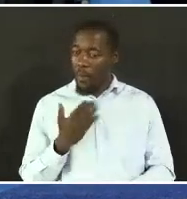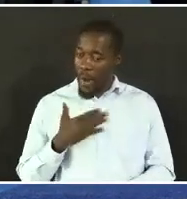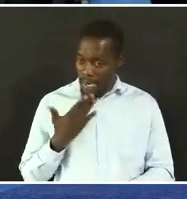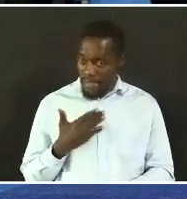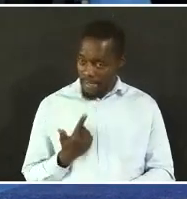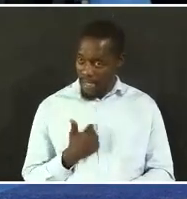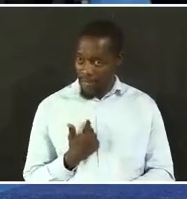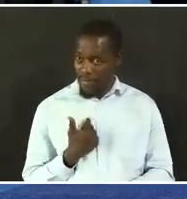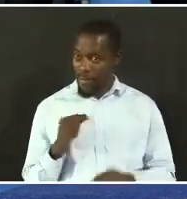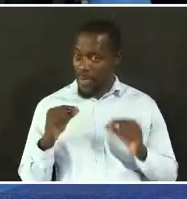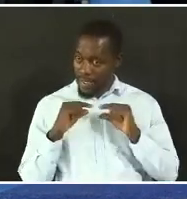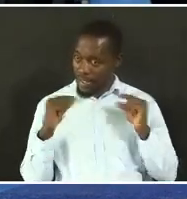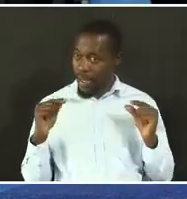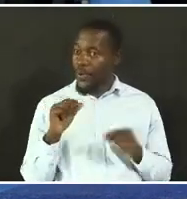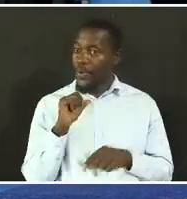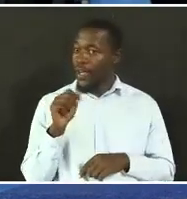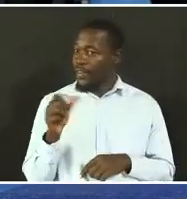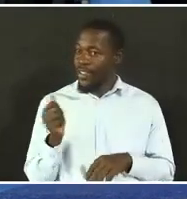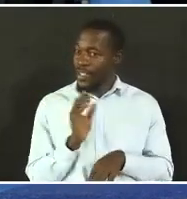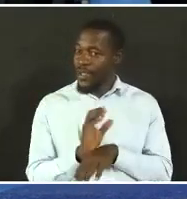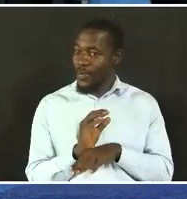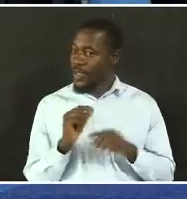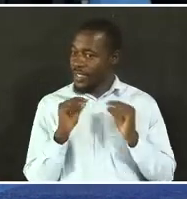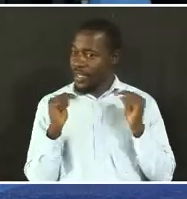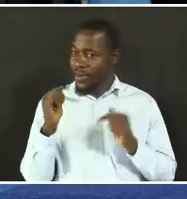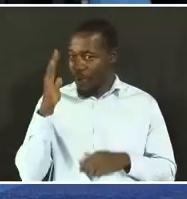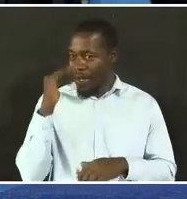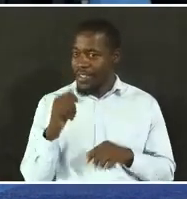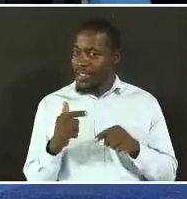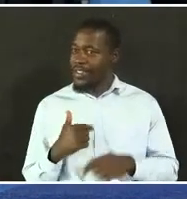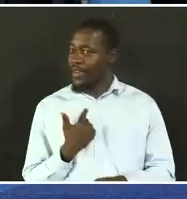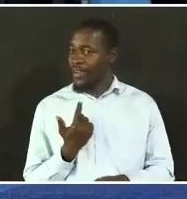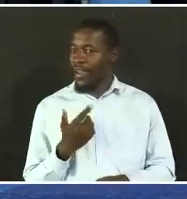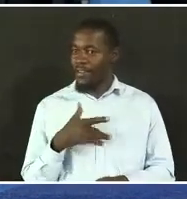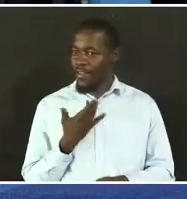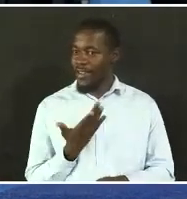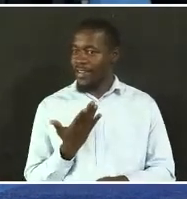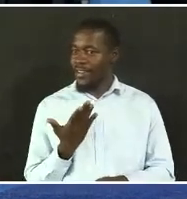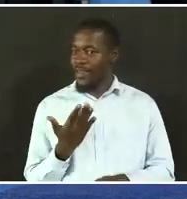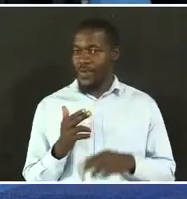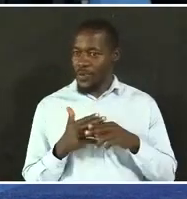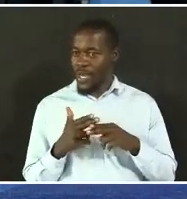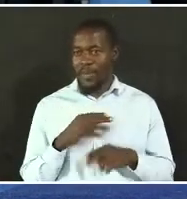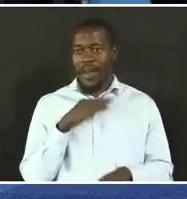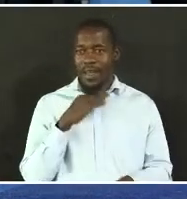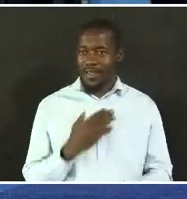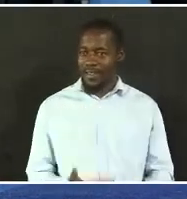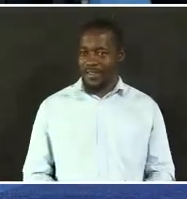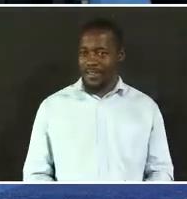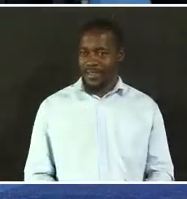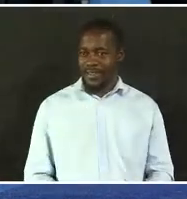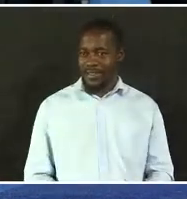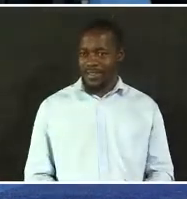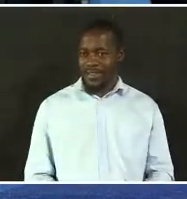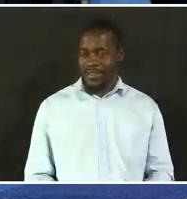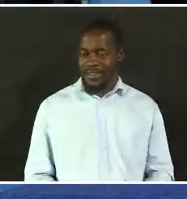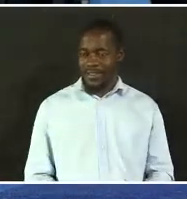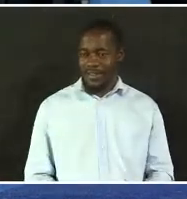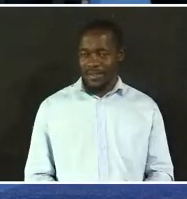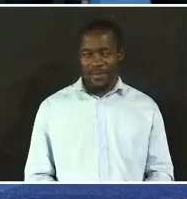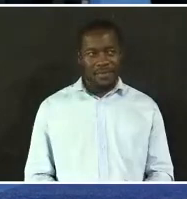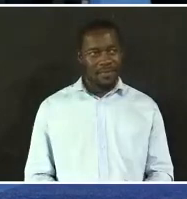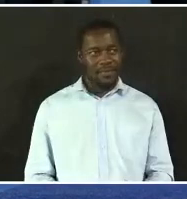they believe that there are some things that they just want pastor to do for them. So if they tell you, I'm a Catholic, call for